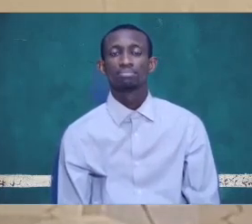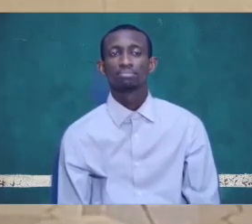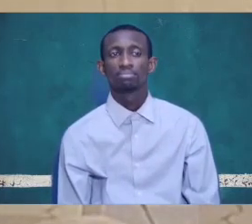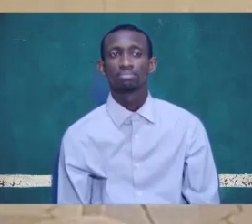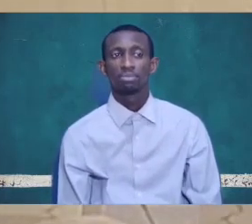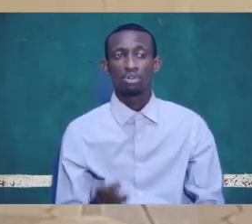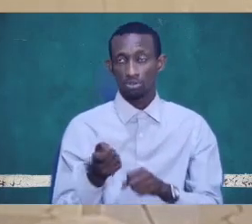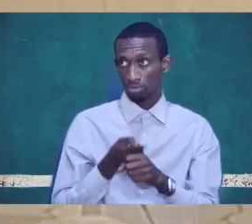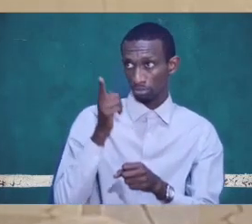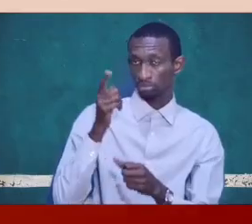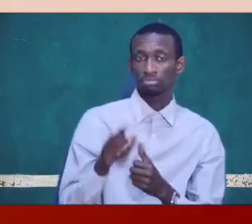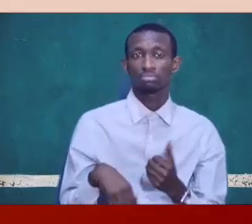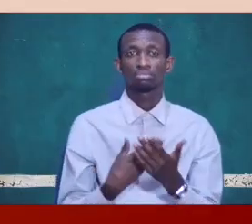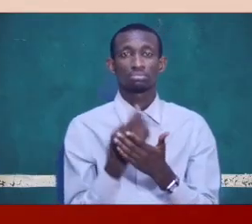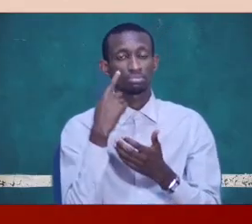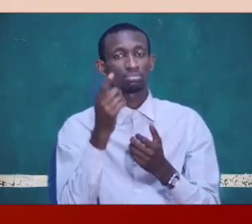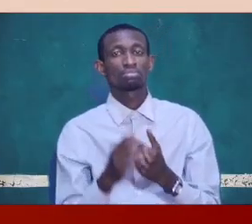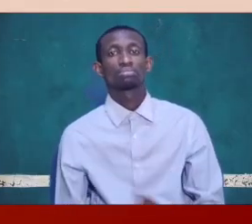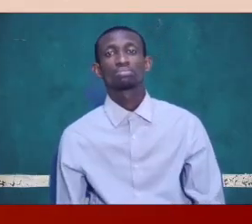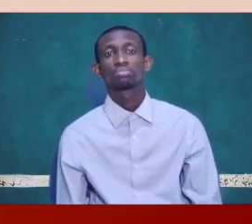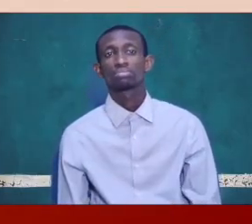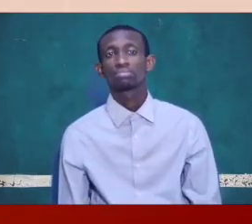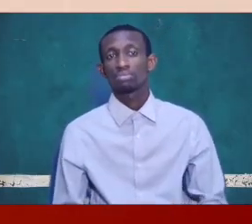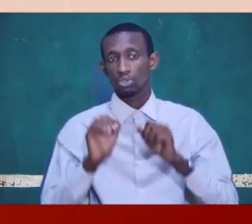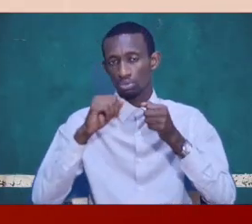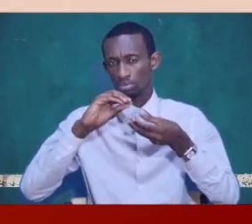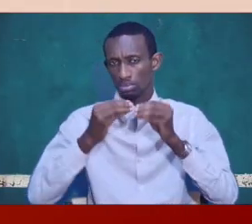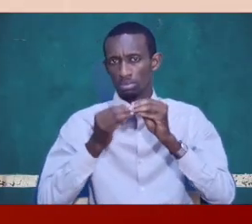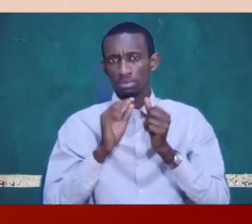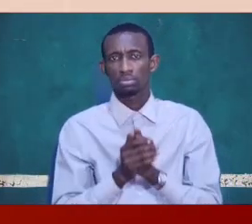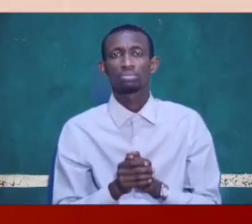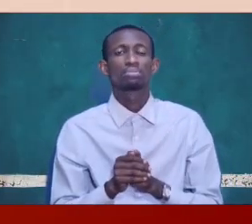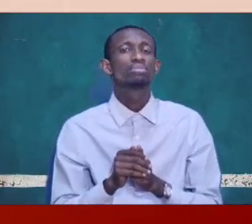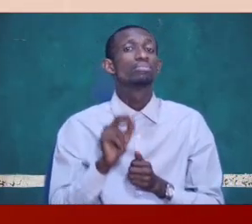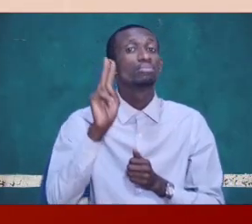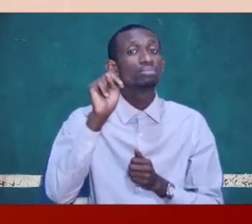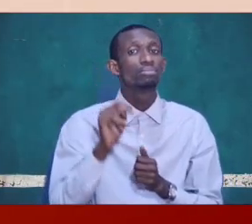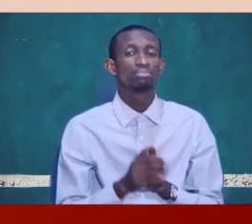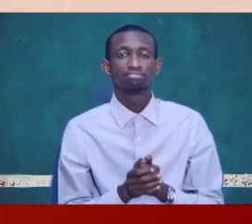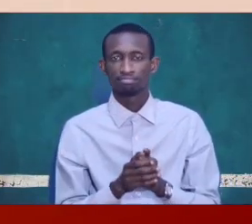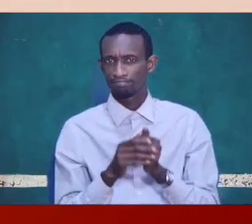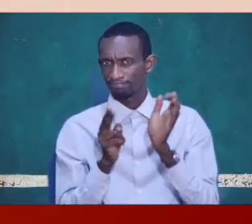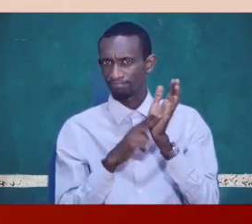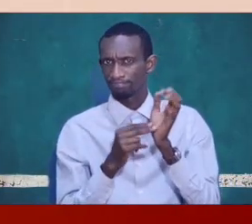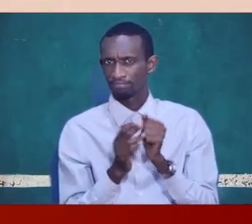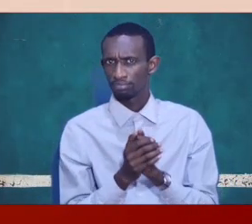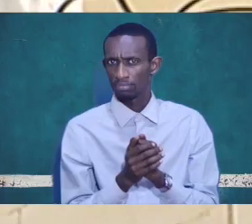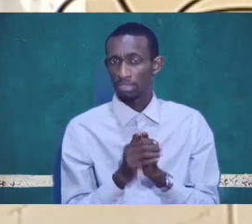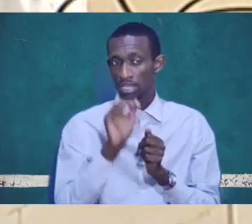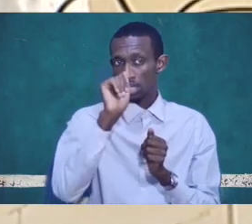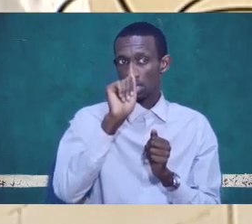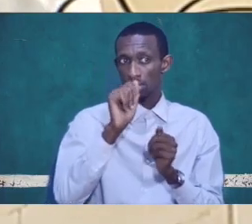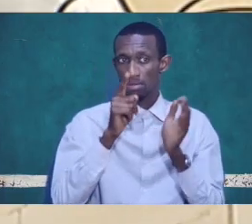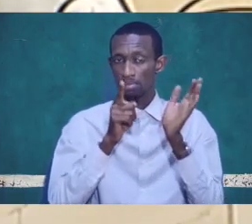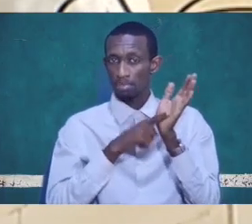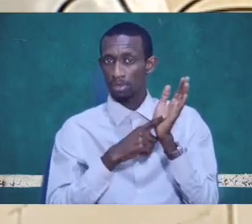From these two values, we can determine the number of neutrons, which is A minus Z, and that